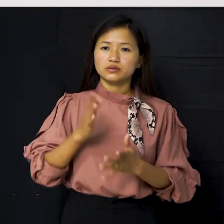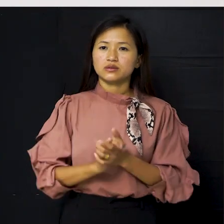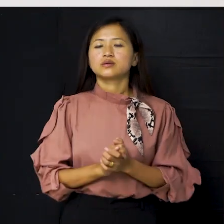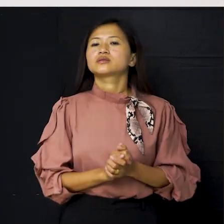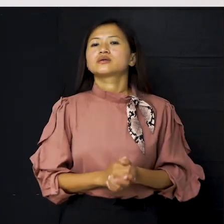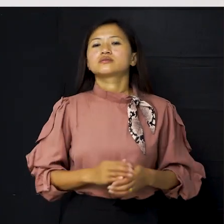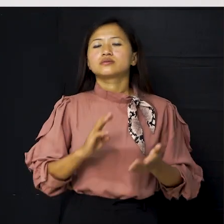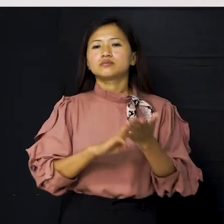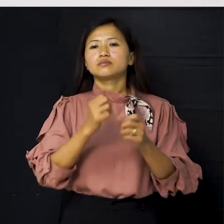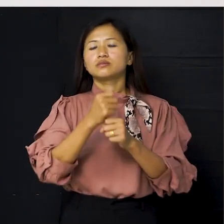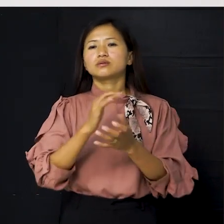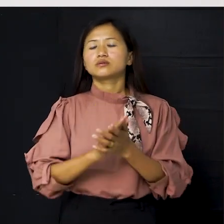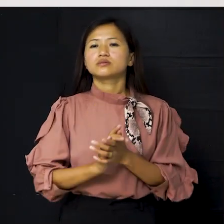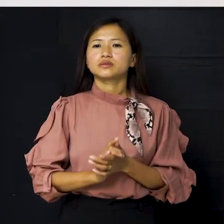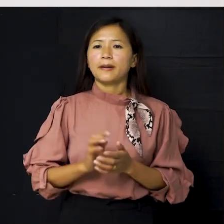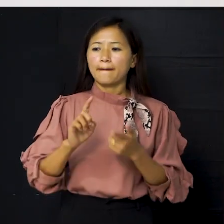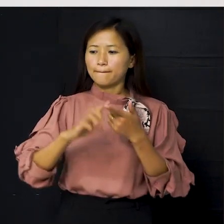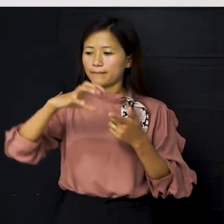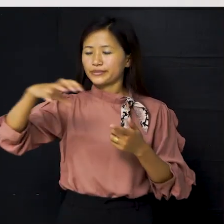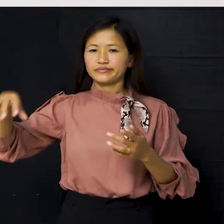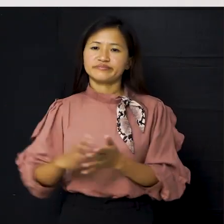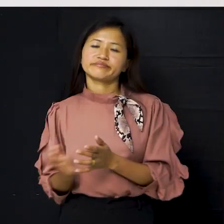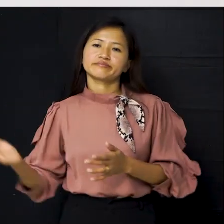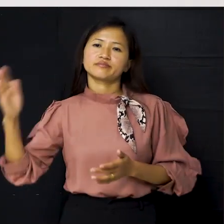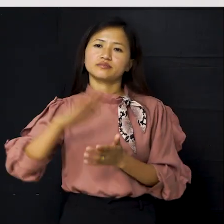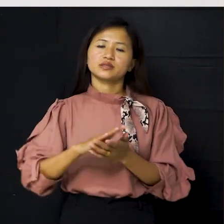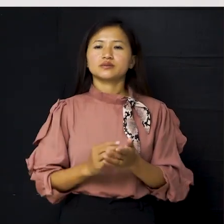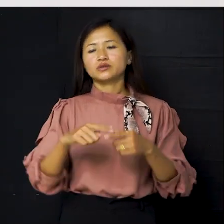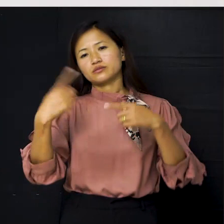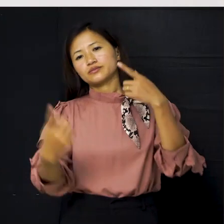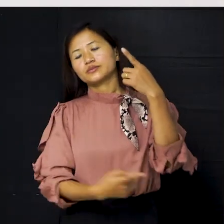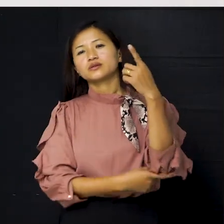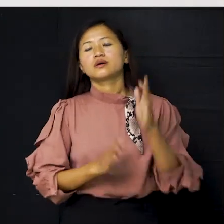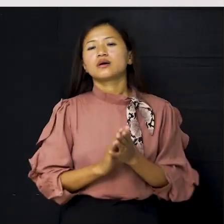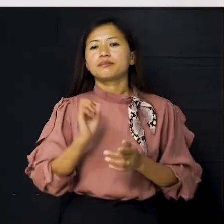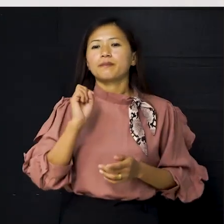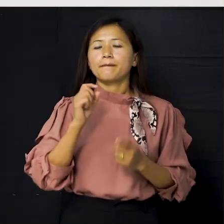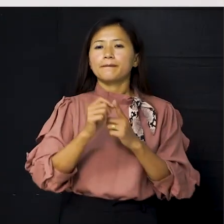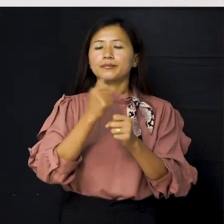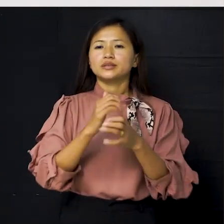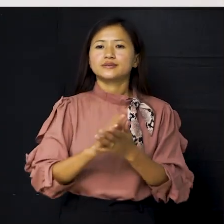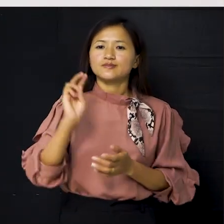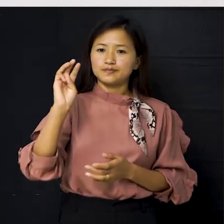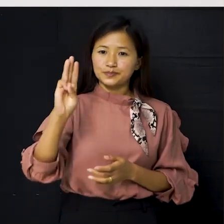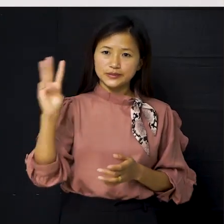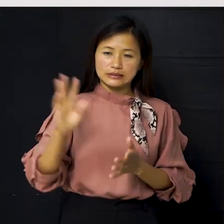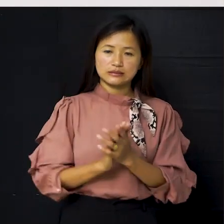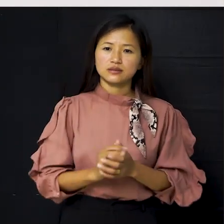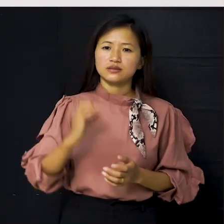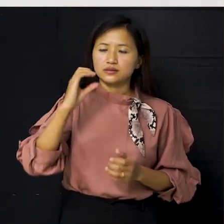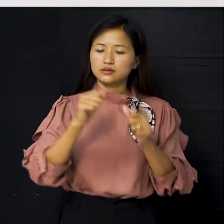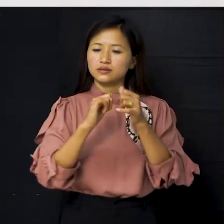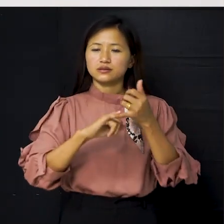Mughal Empire came to an end. Okay. Now coming to page number 33, we will be learning about the causes